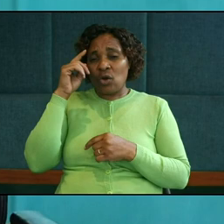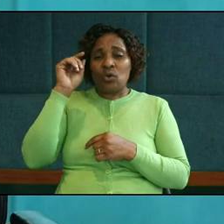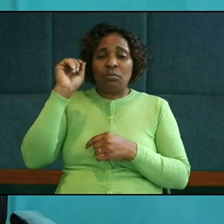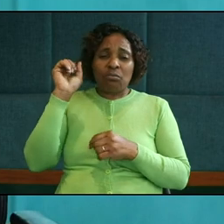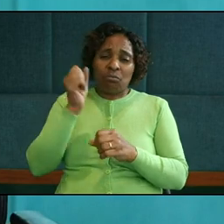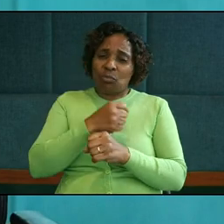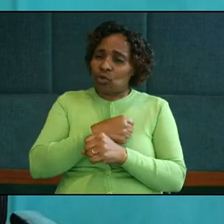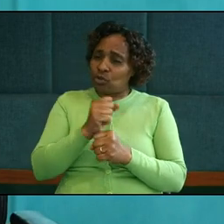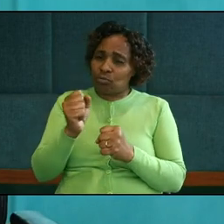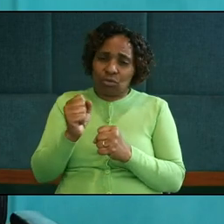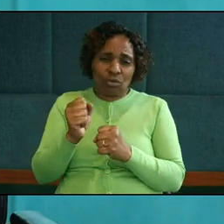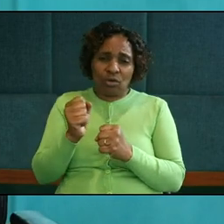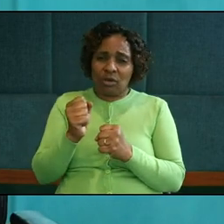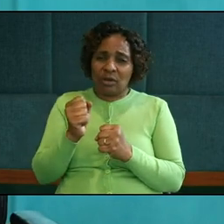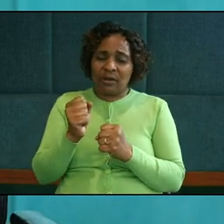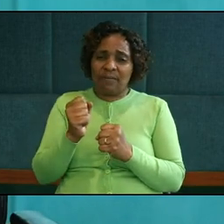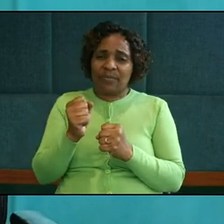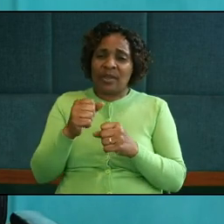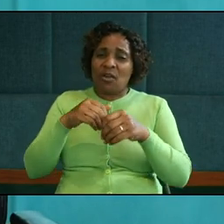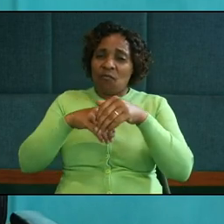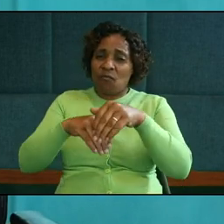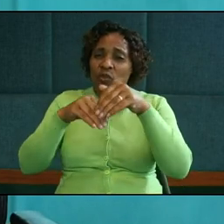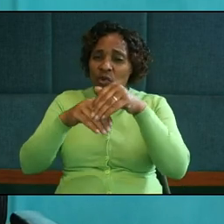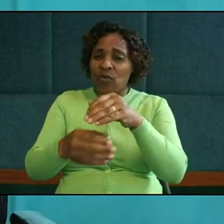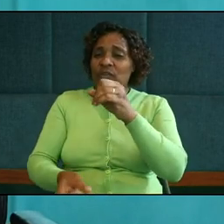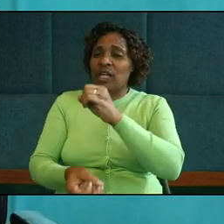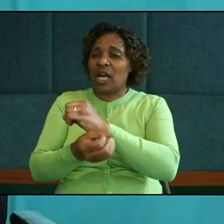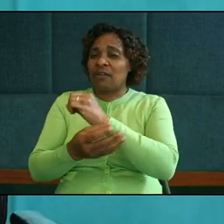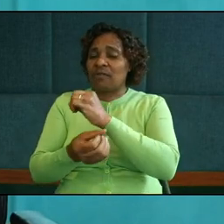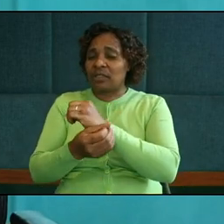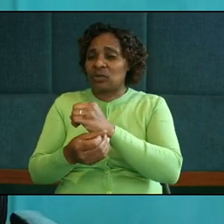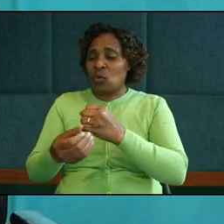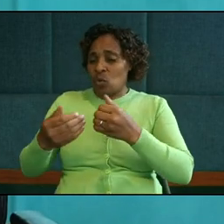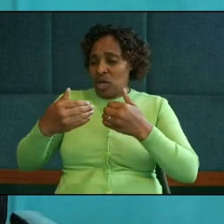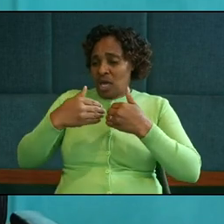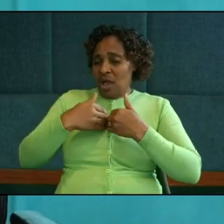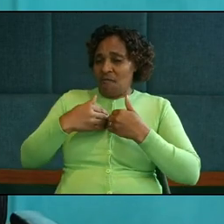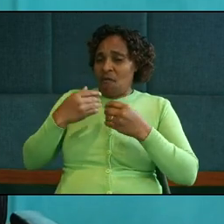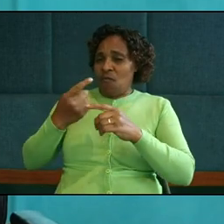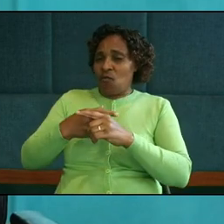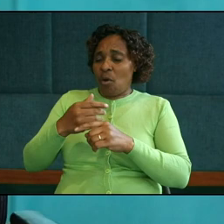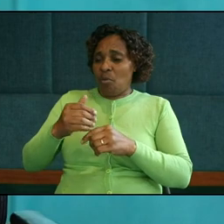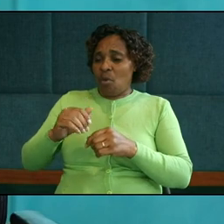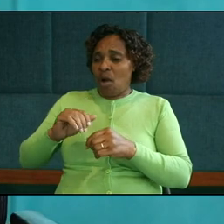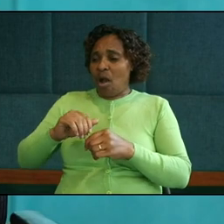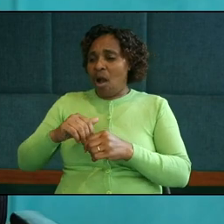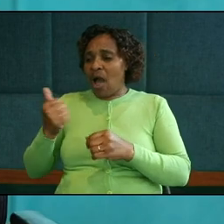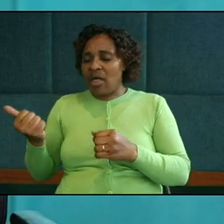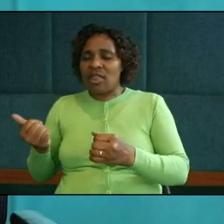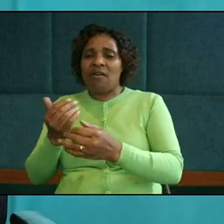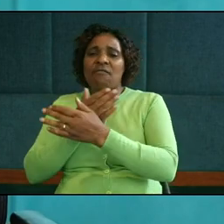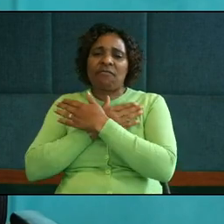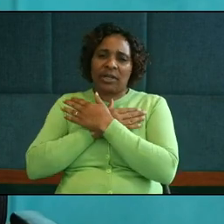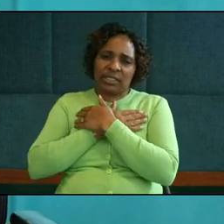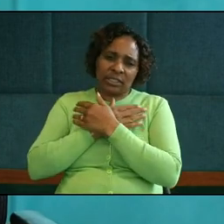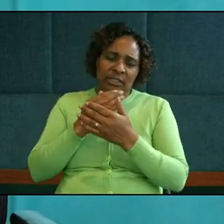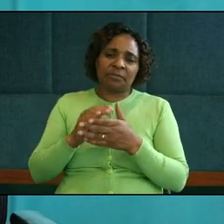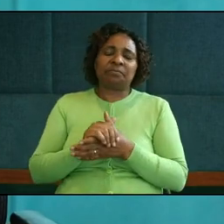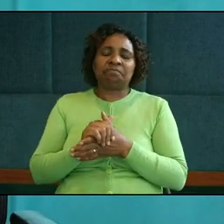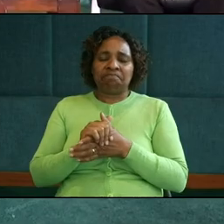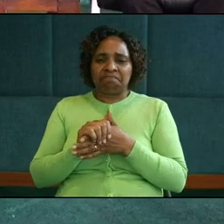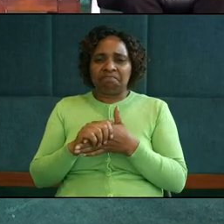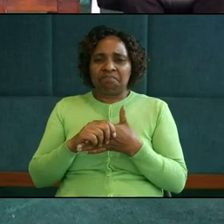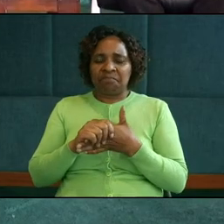not follow the advice that we have from our friends. Yeah.